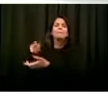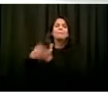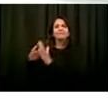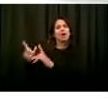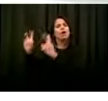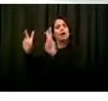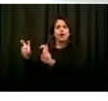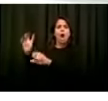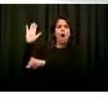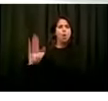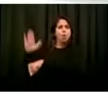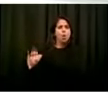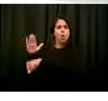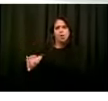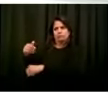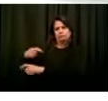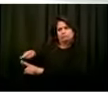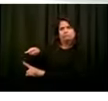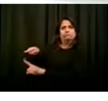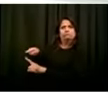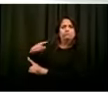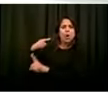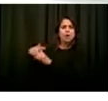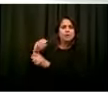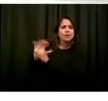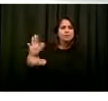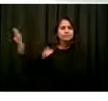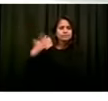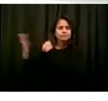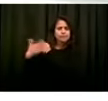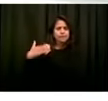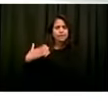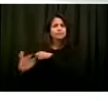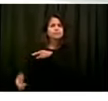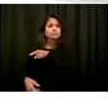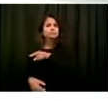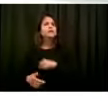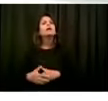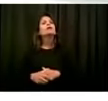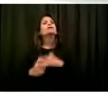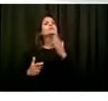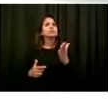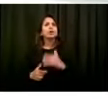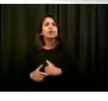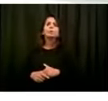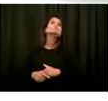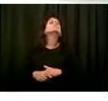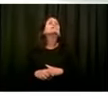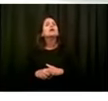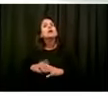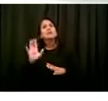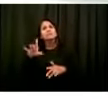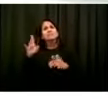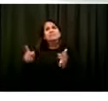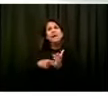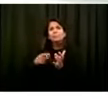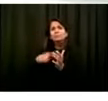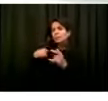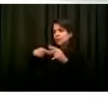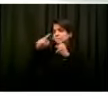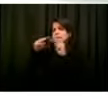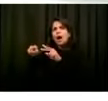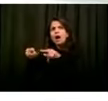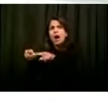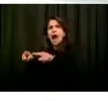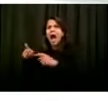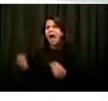in time, we may have an emphasis on one measure versus the other. As we continue to